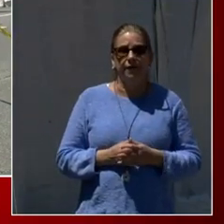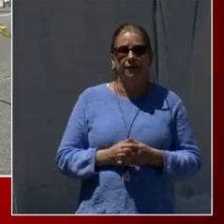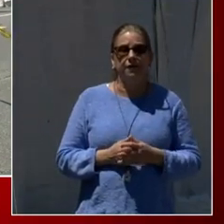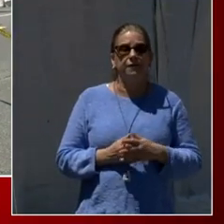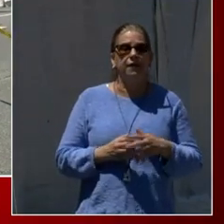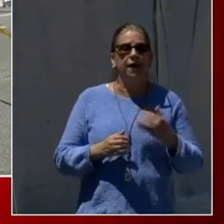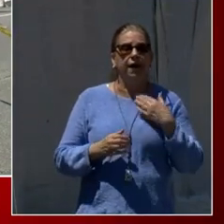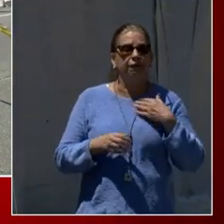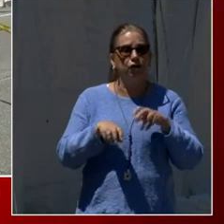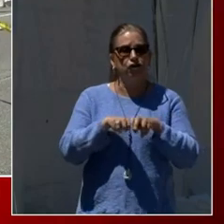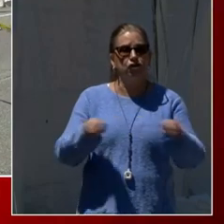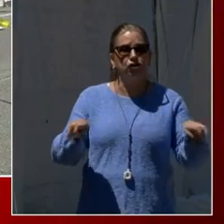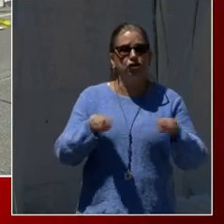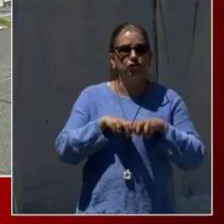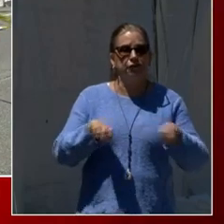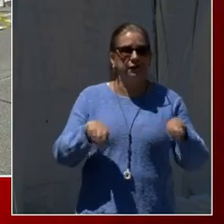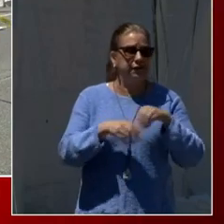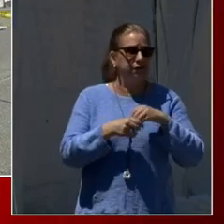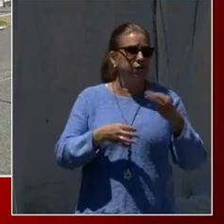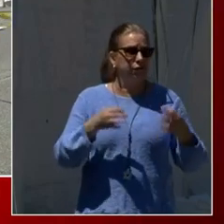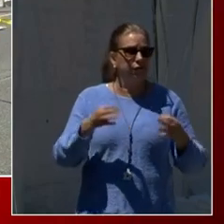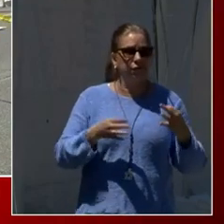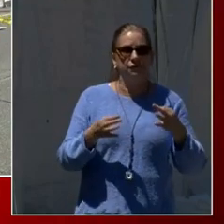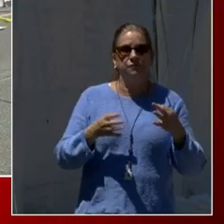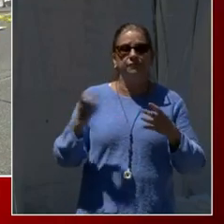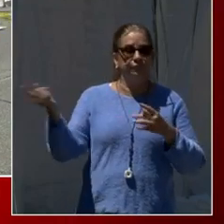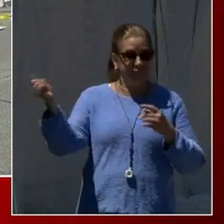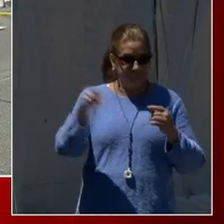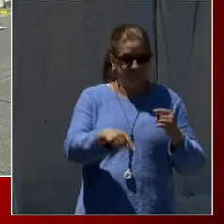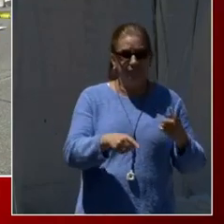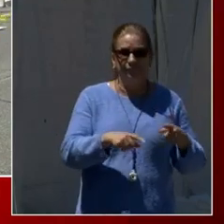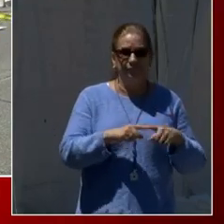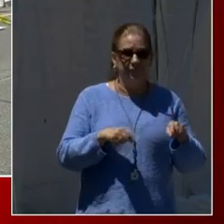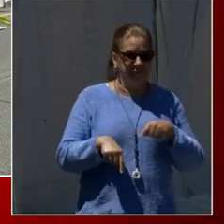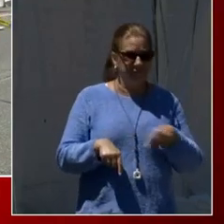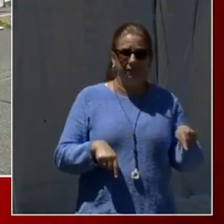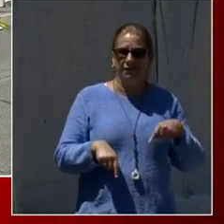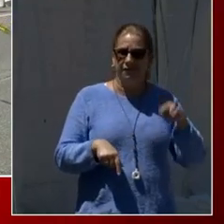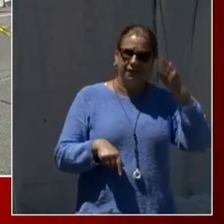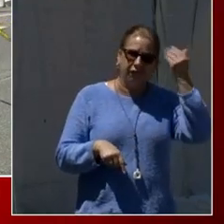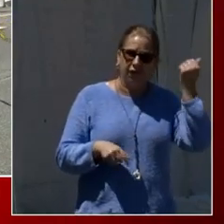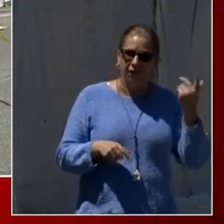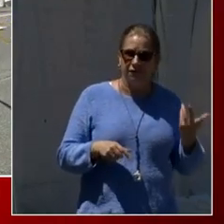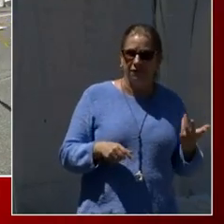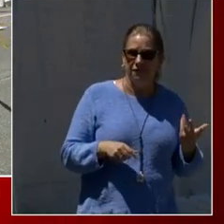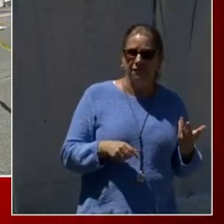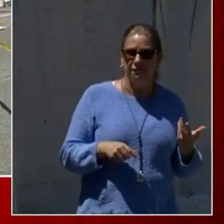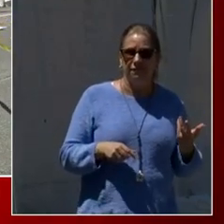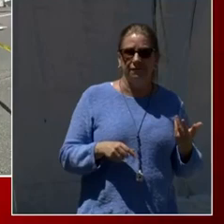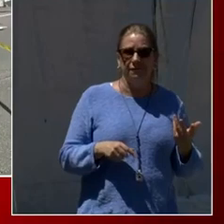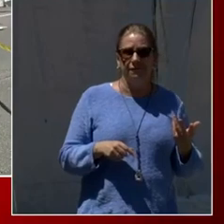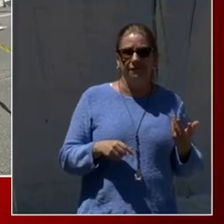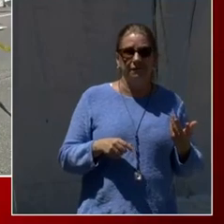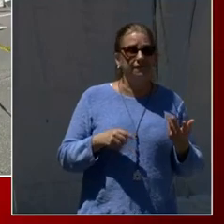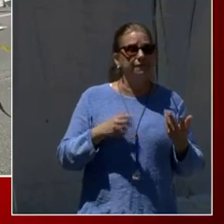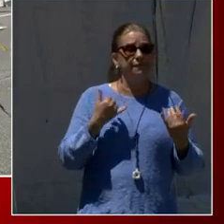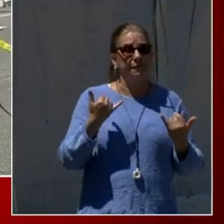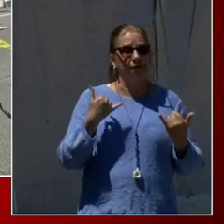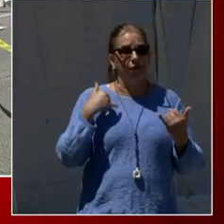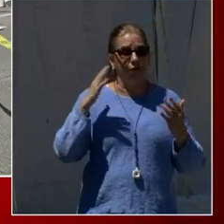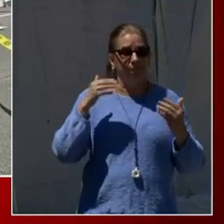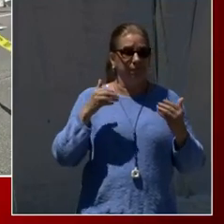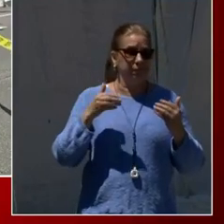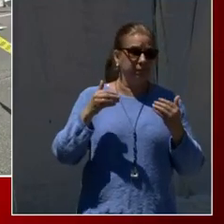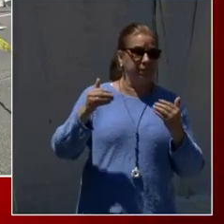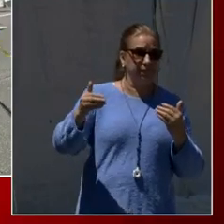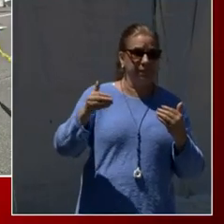when we come around to holding the people responsible for this in Washington, D.C. accountable, that our juries don't